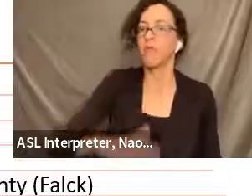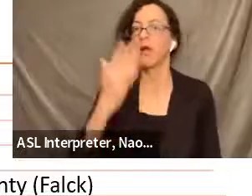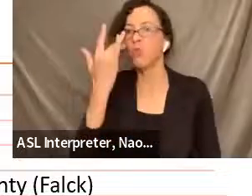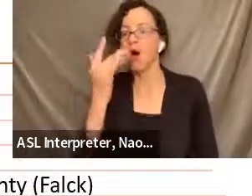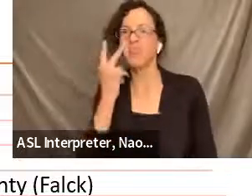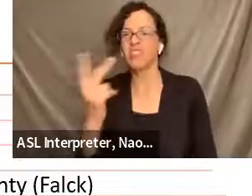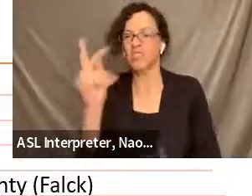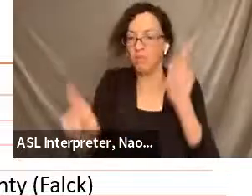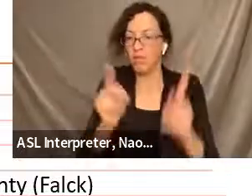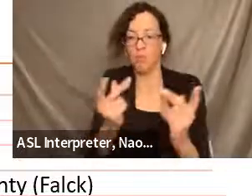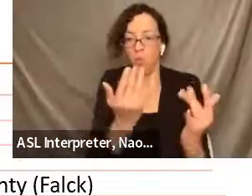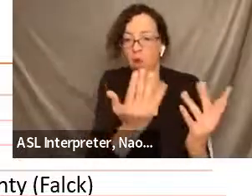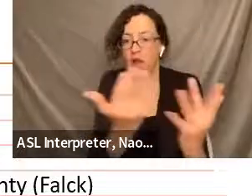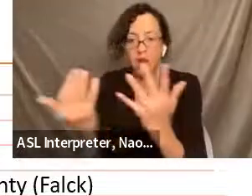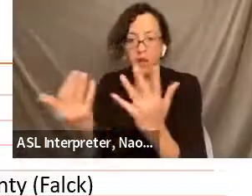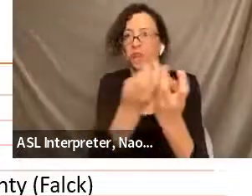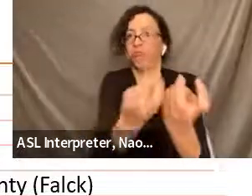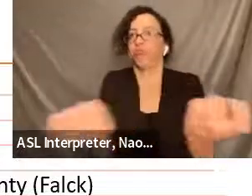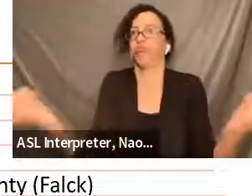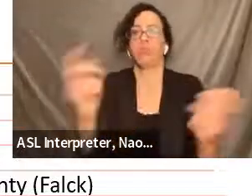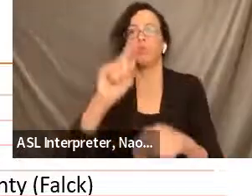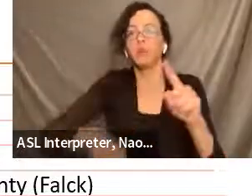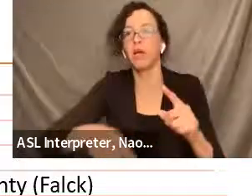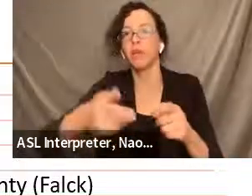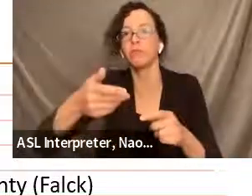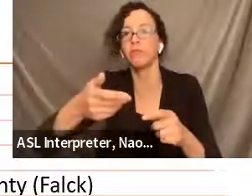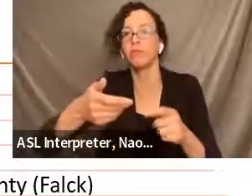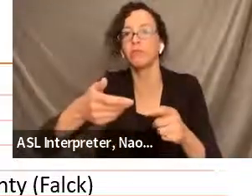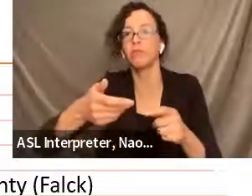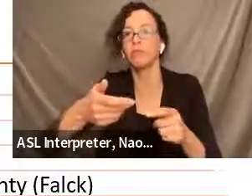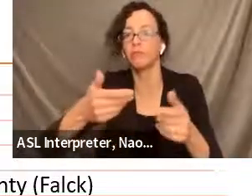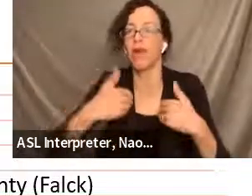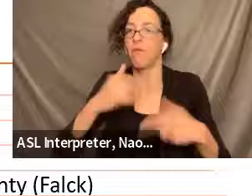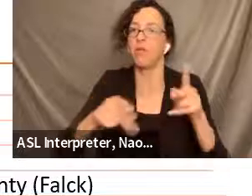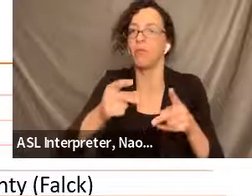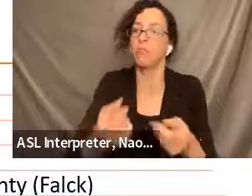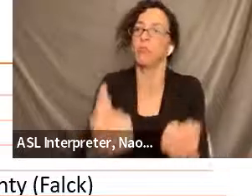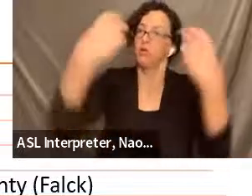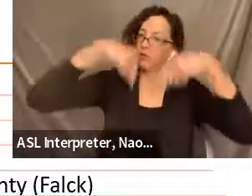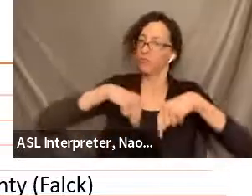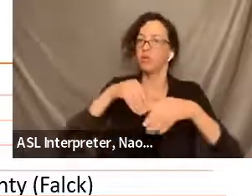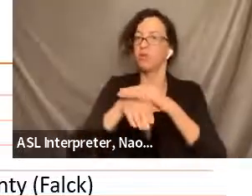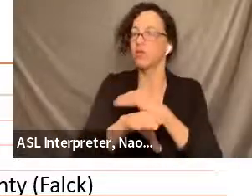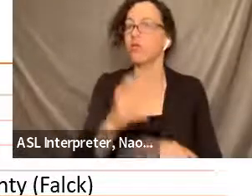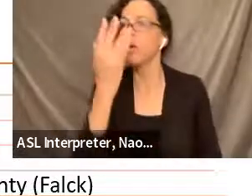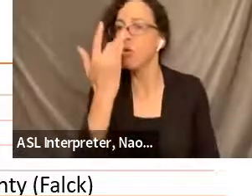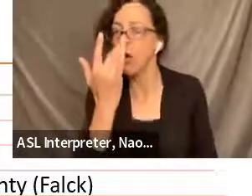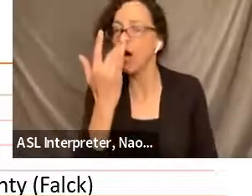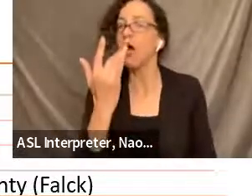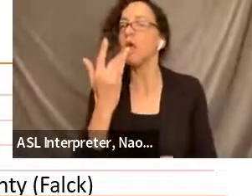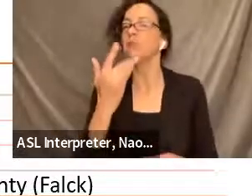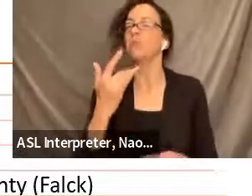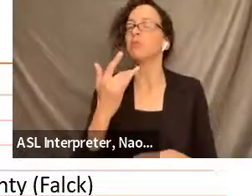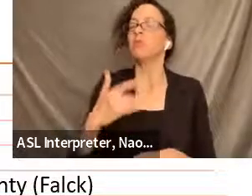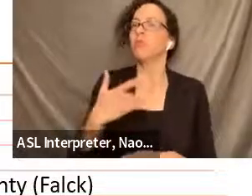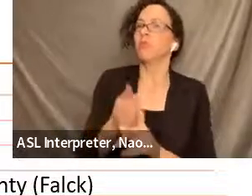because you're impacted. And that causes staff to have more likely burnout and